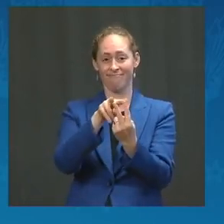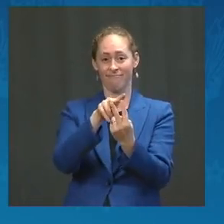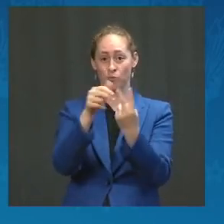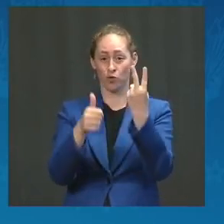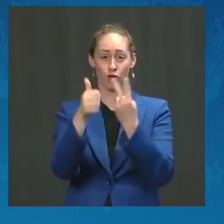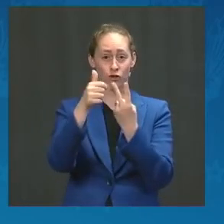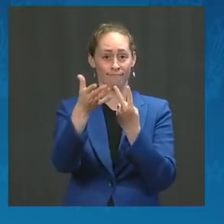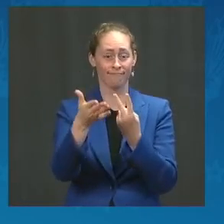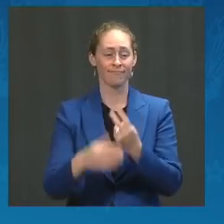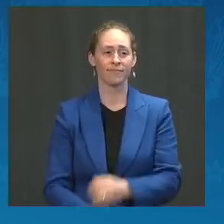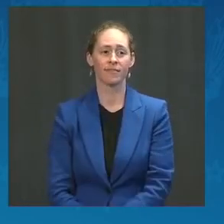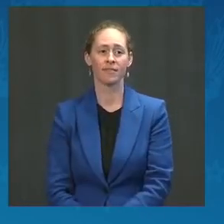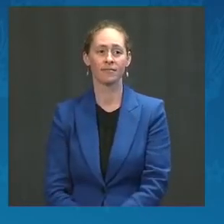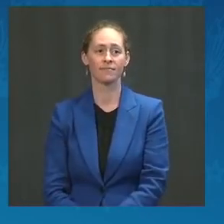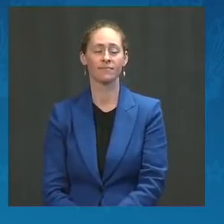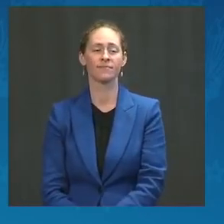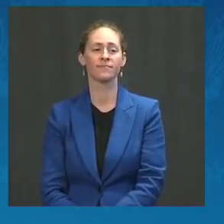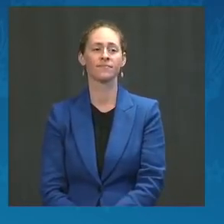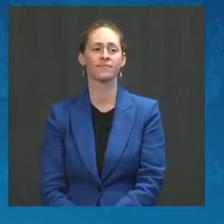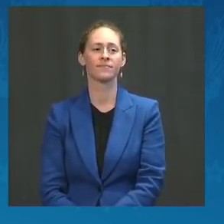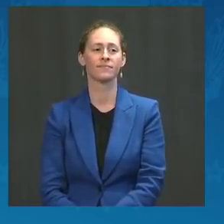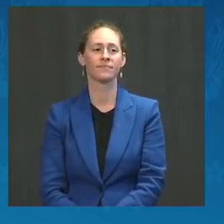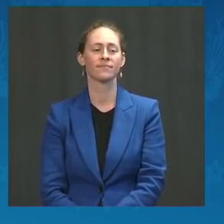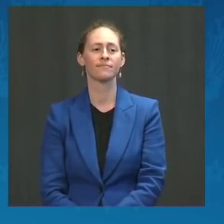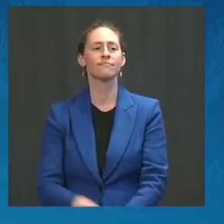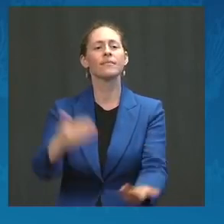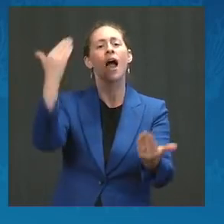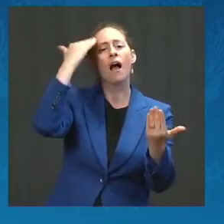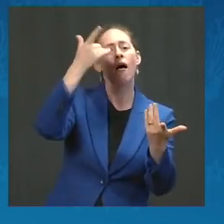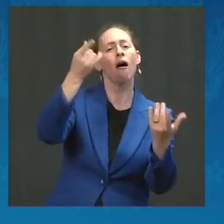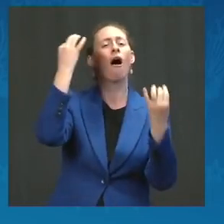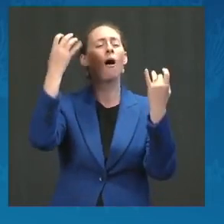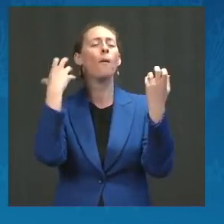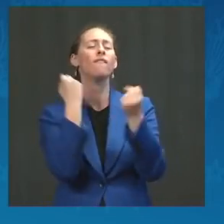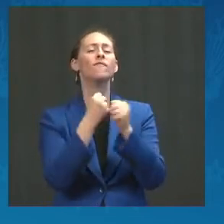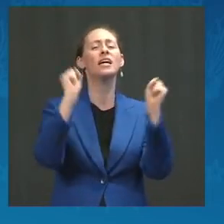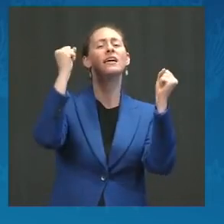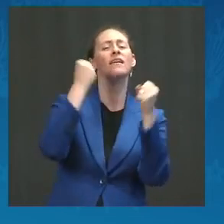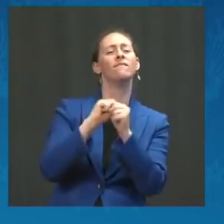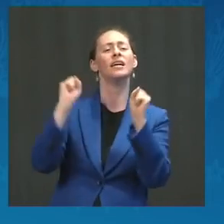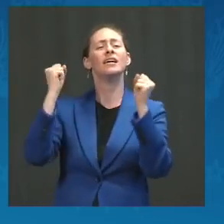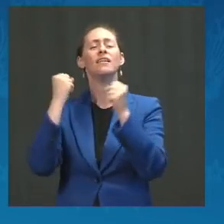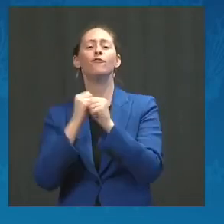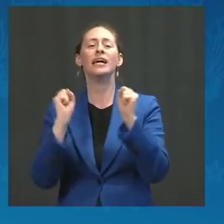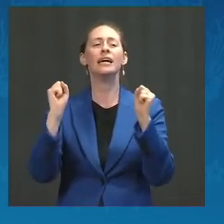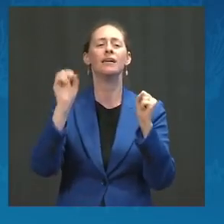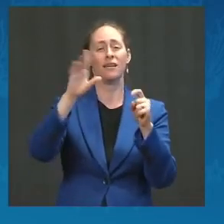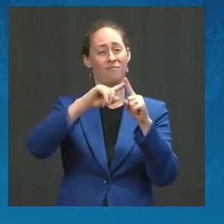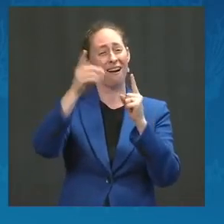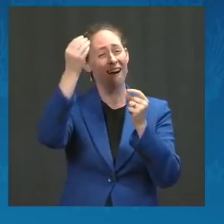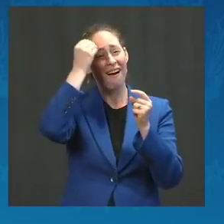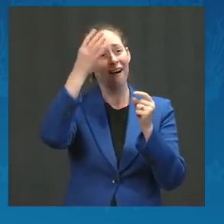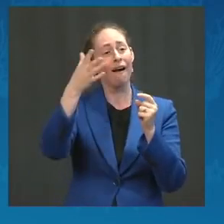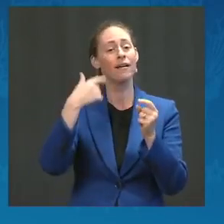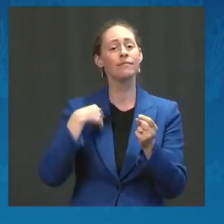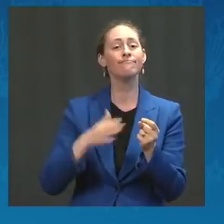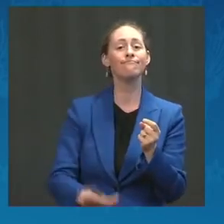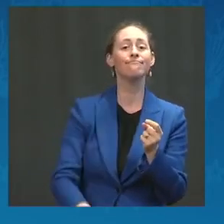You know, and I know people talk about freedom, but I learned growing up in school and from my